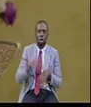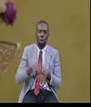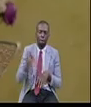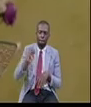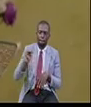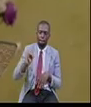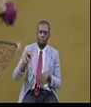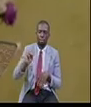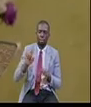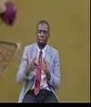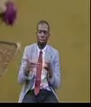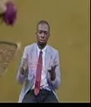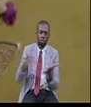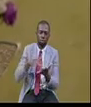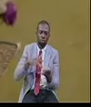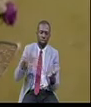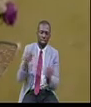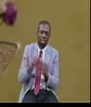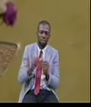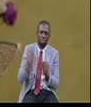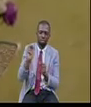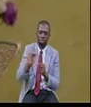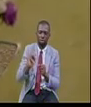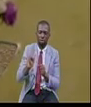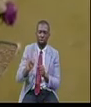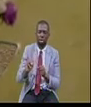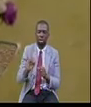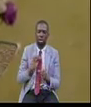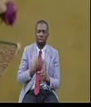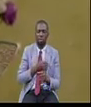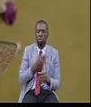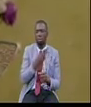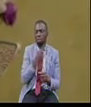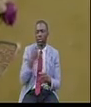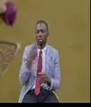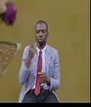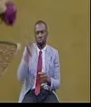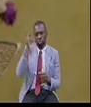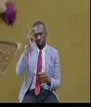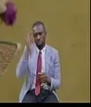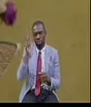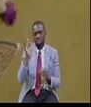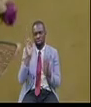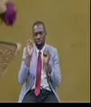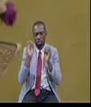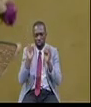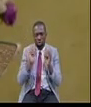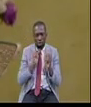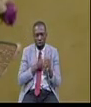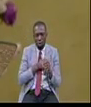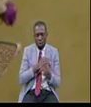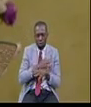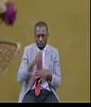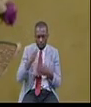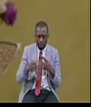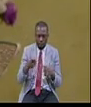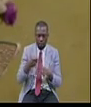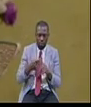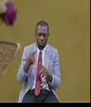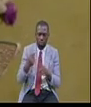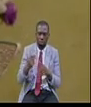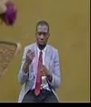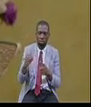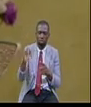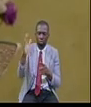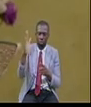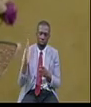expository Bible study personally taken by our general superintendent of this church. Then the Bible study